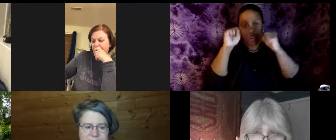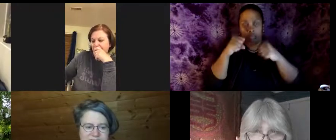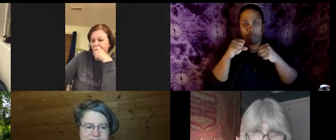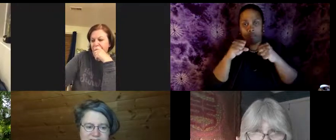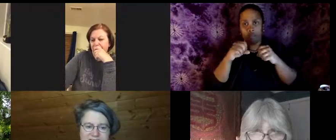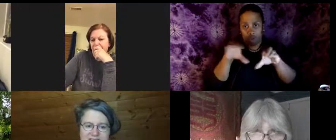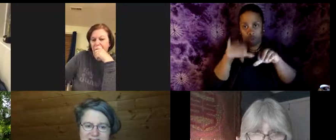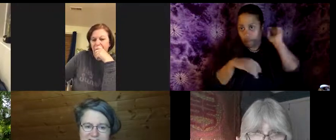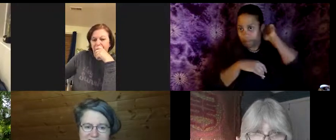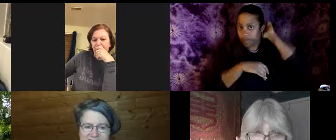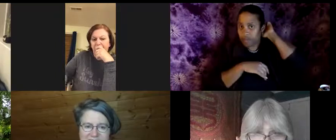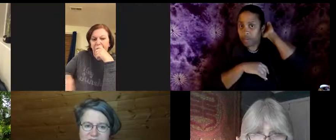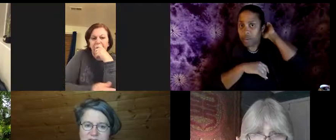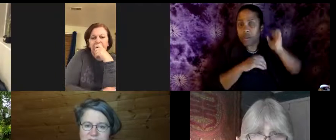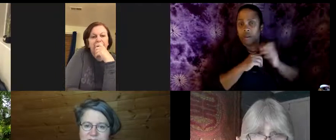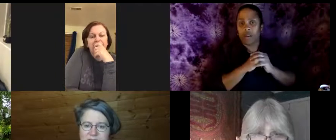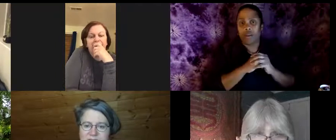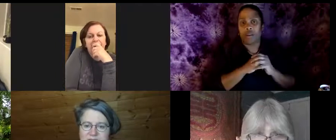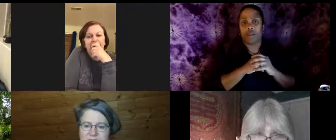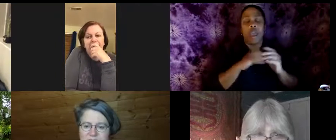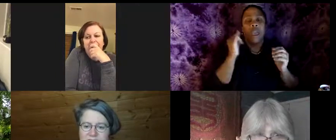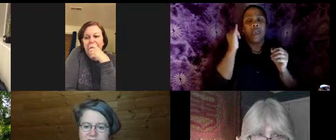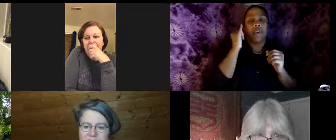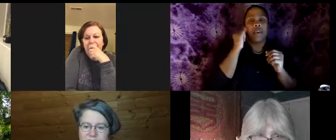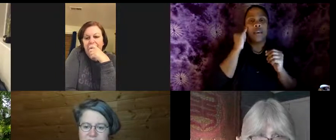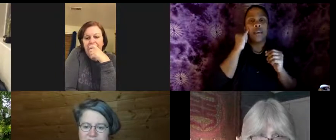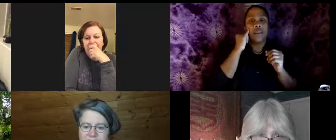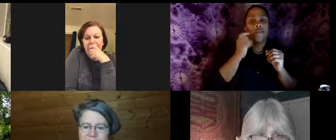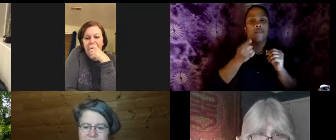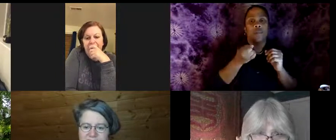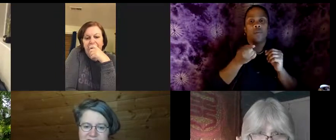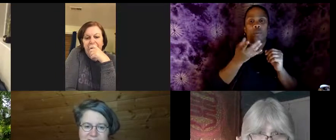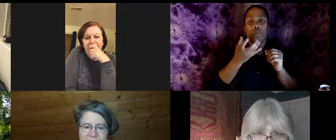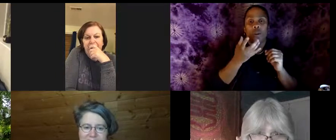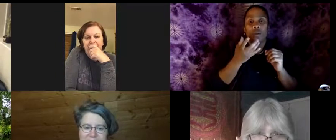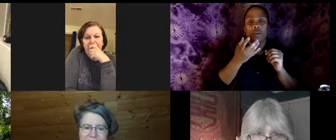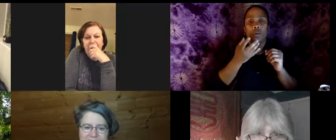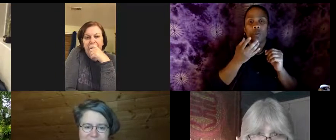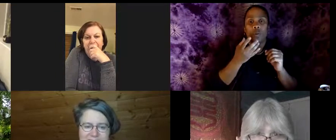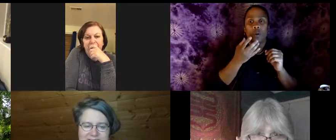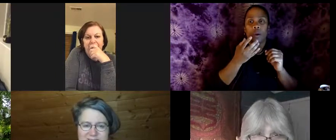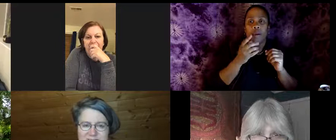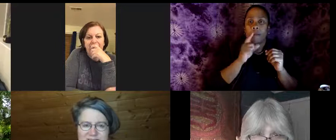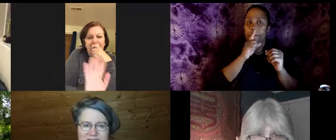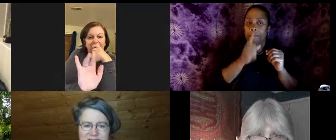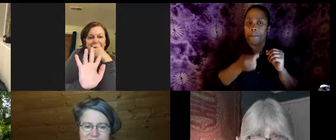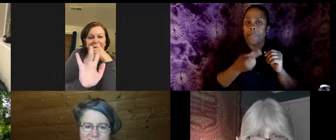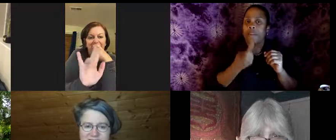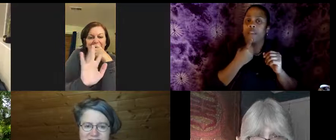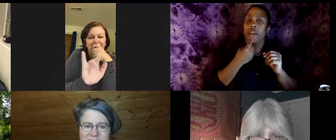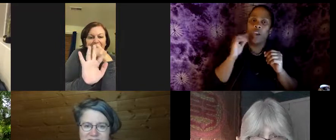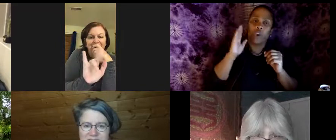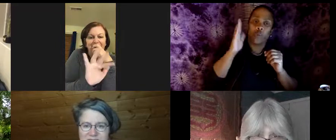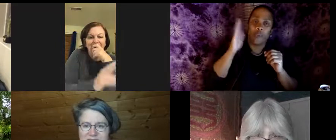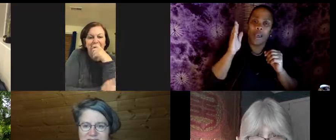soon. All right. And if you want to unmute and say goodbye on the way out, we'd love to hear your voice